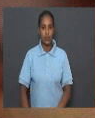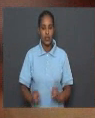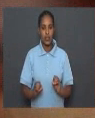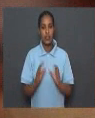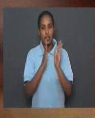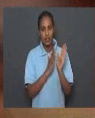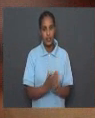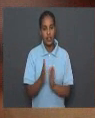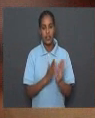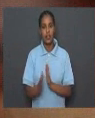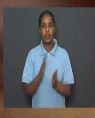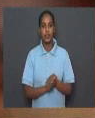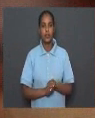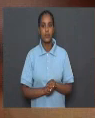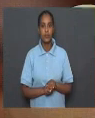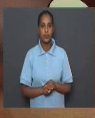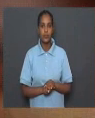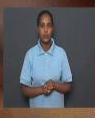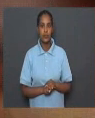Students, let's get ready.